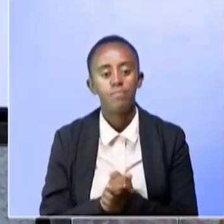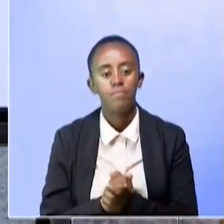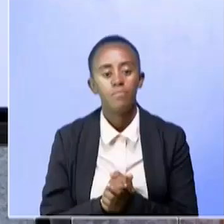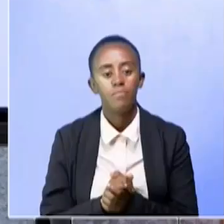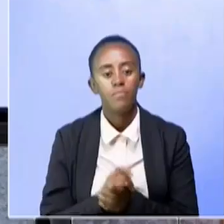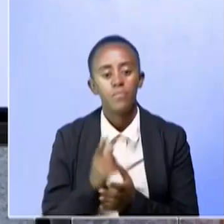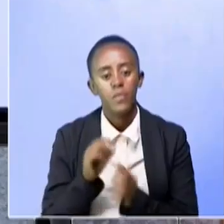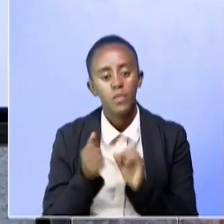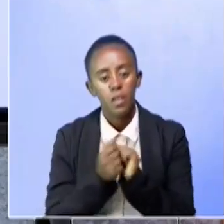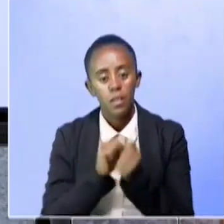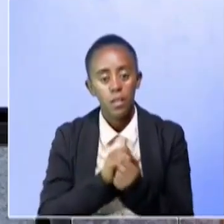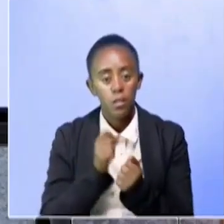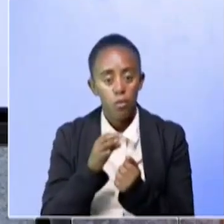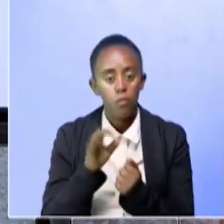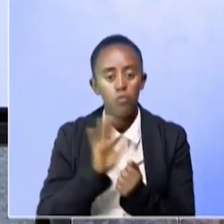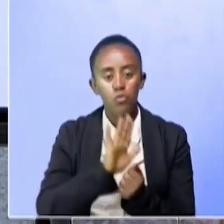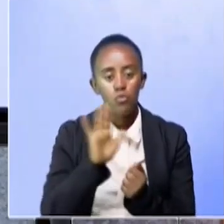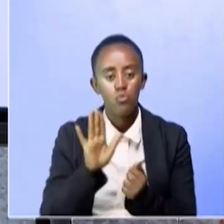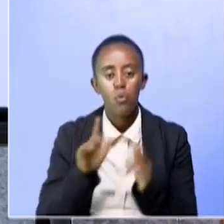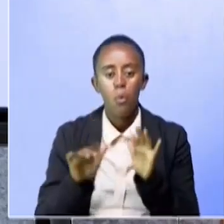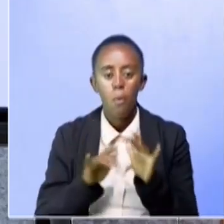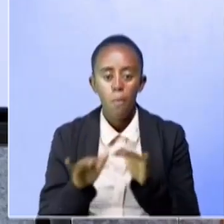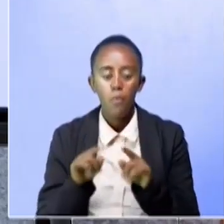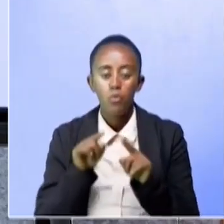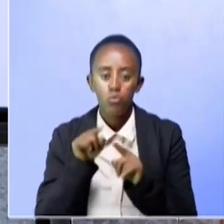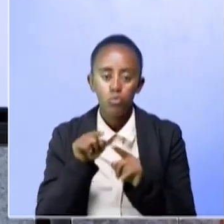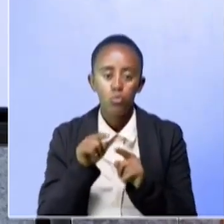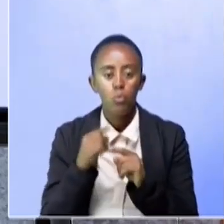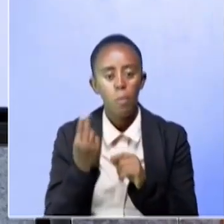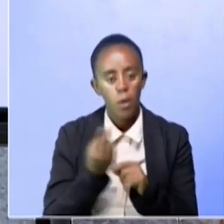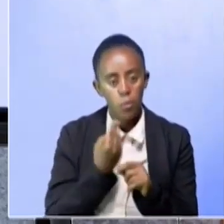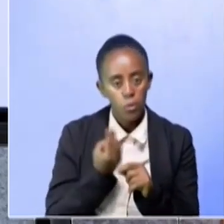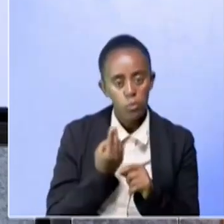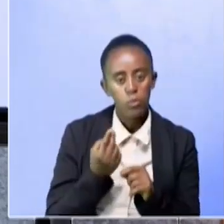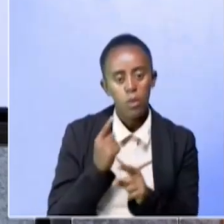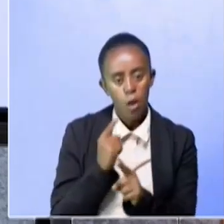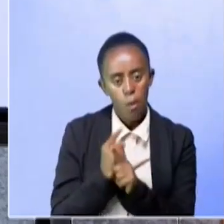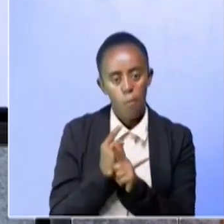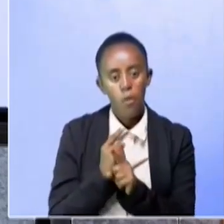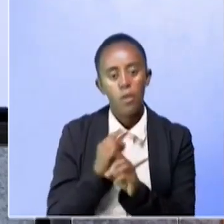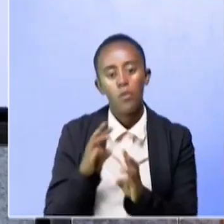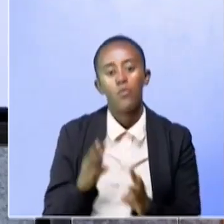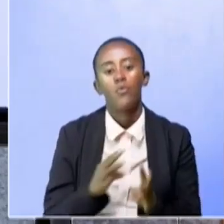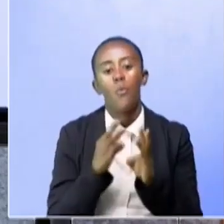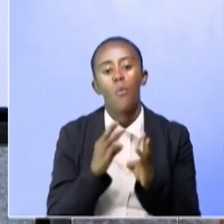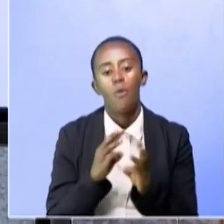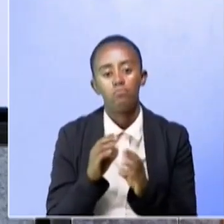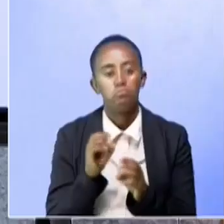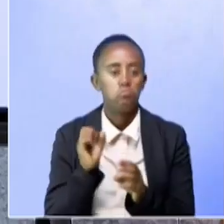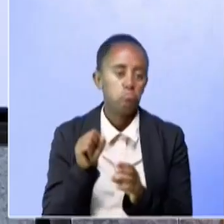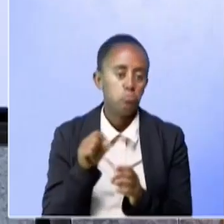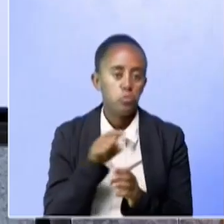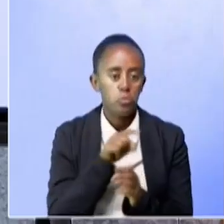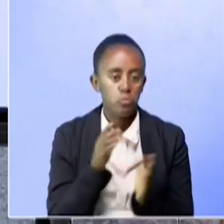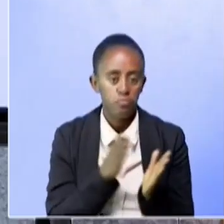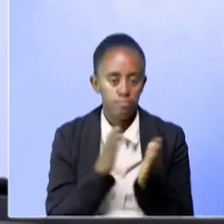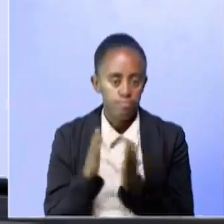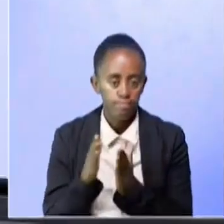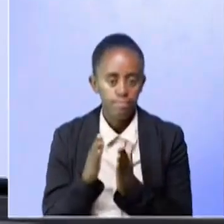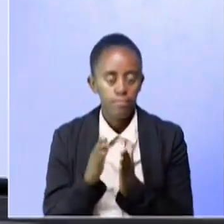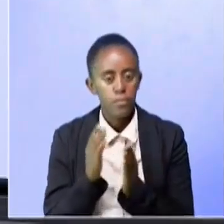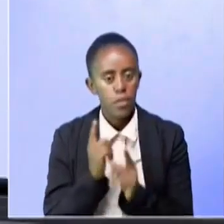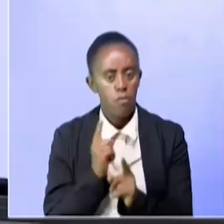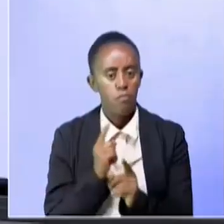The altering of your computer helps you to manipulate in appropriate way. Yeah, you have to make it that is active in the right